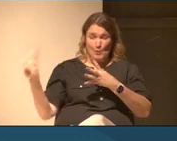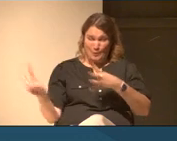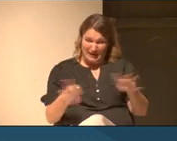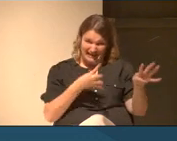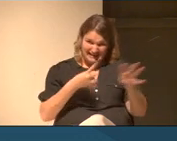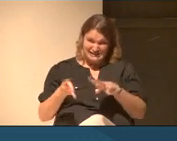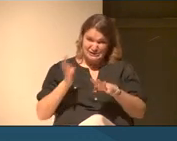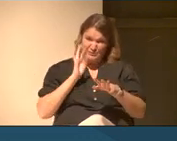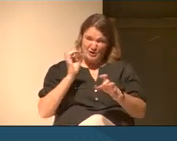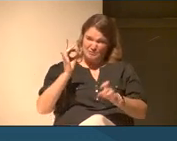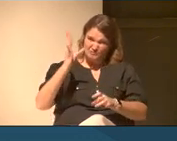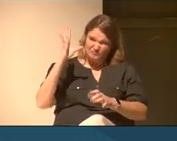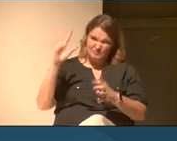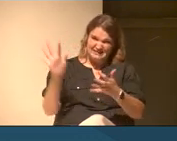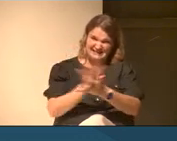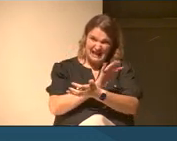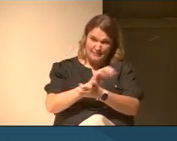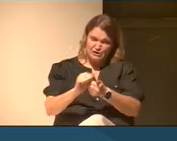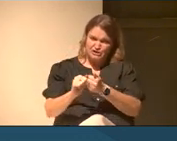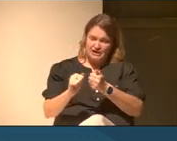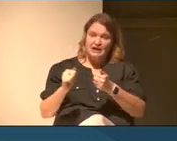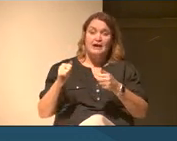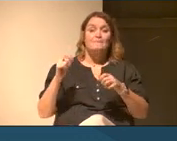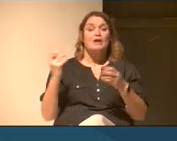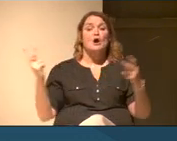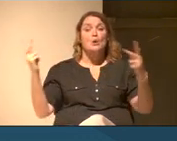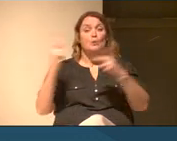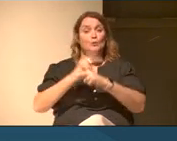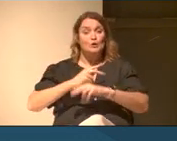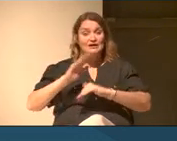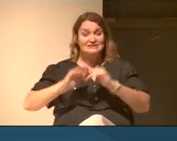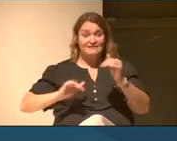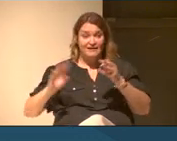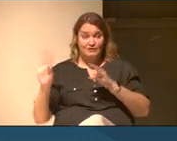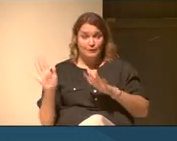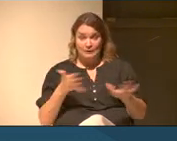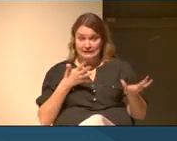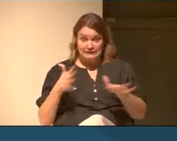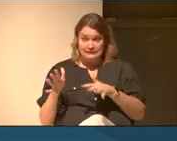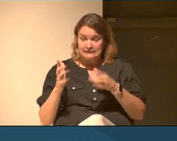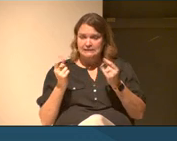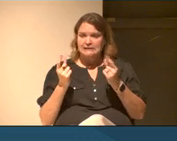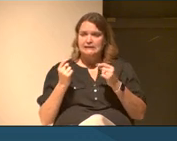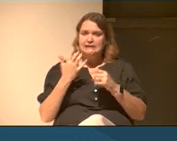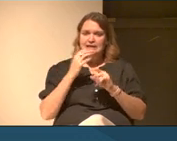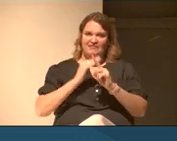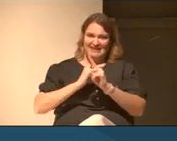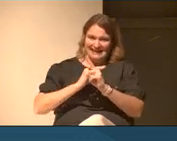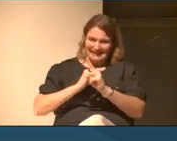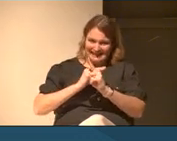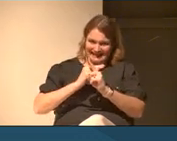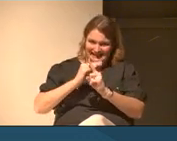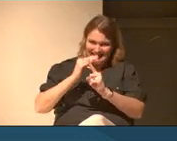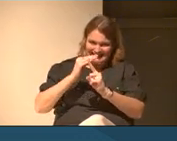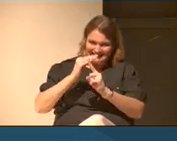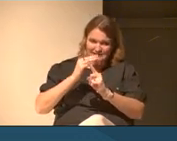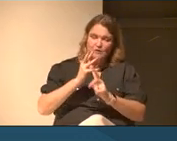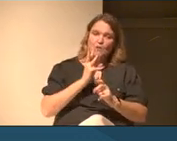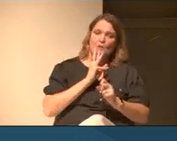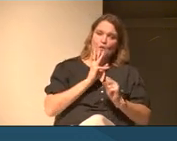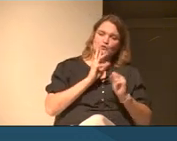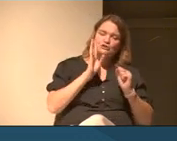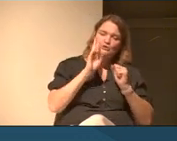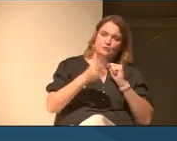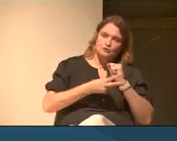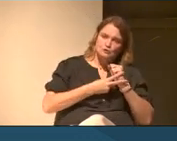winds get all the attention, but worse than the winds in many ways is the fact that all that heat allows the oceans to store much